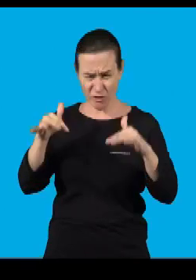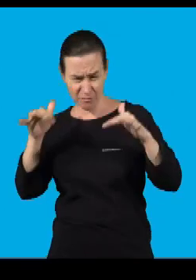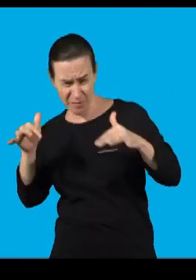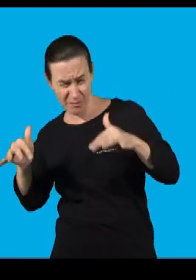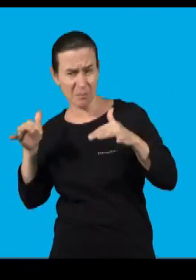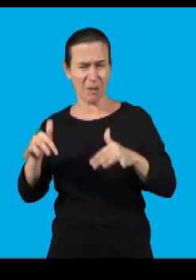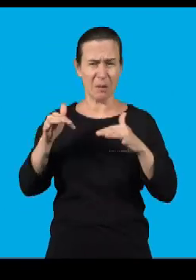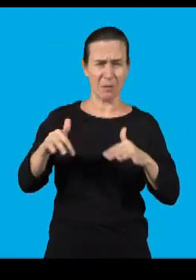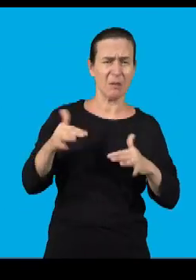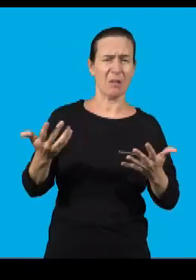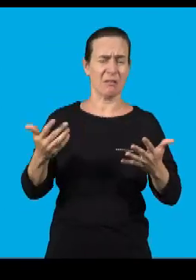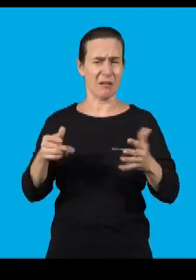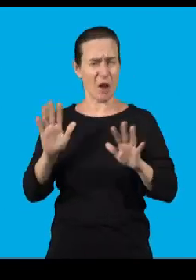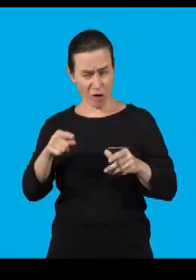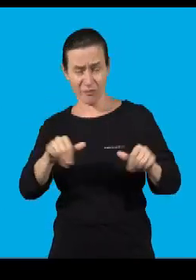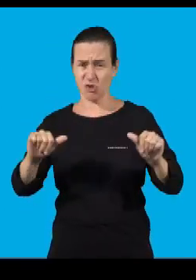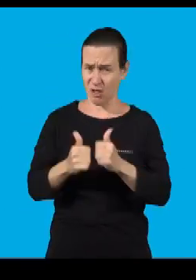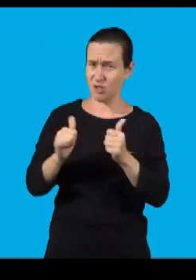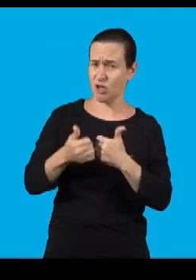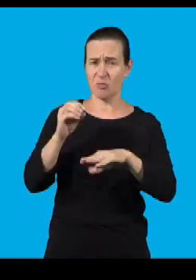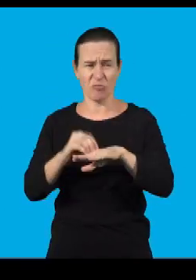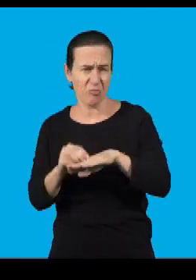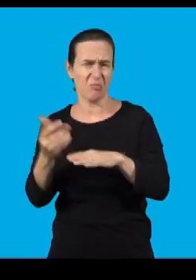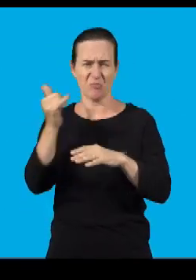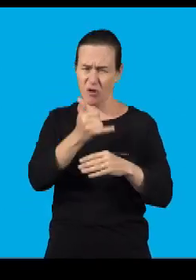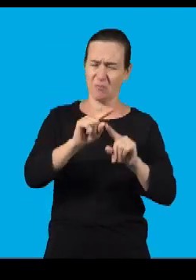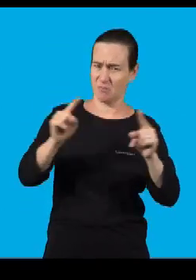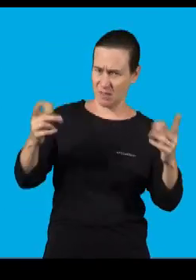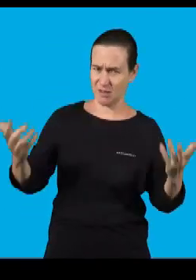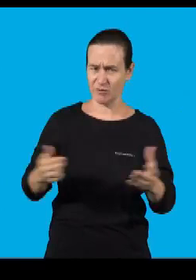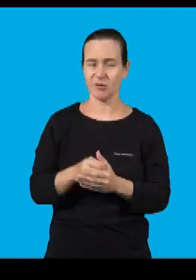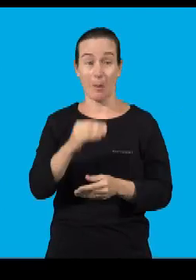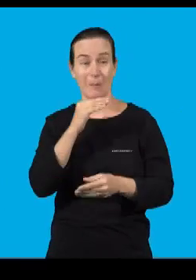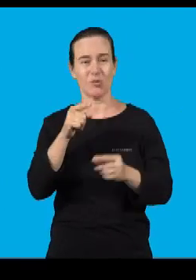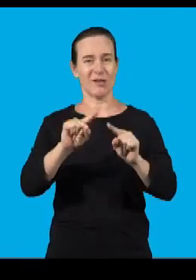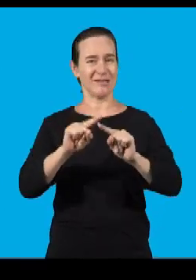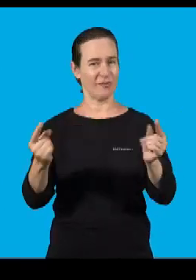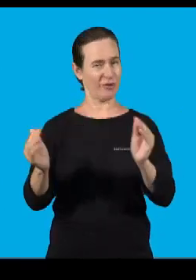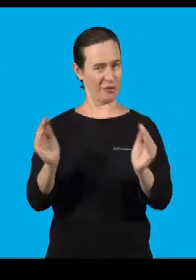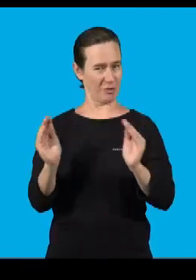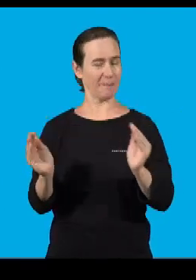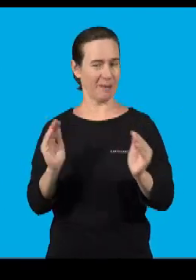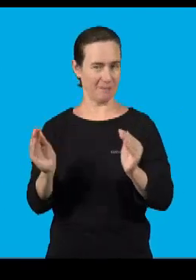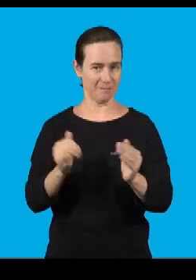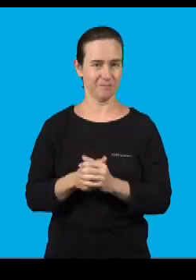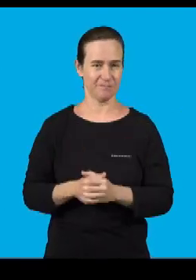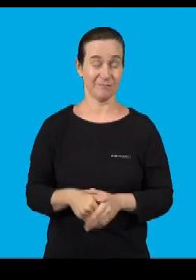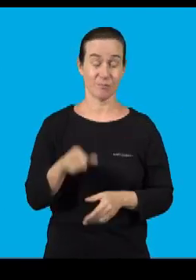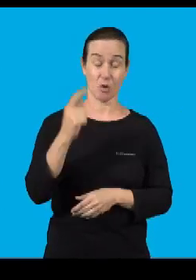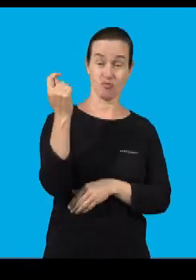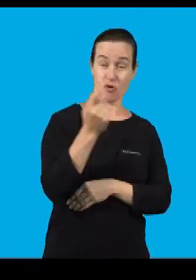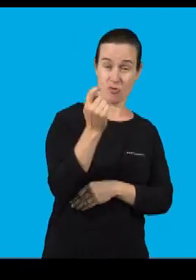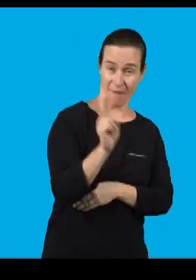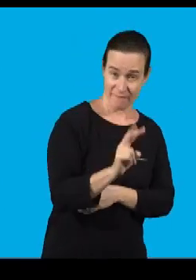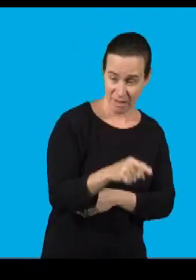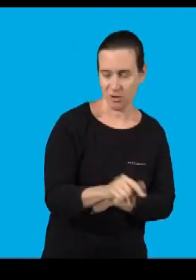has the complexities and the challenges, all right, of urban life. So see the contrast of the rural